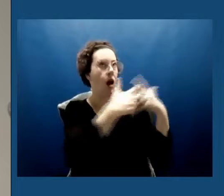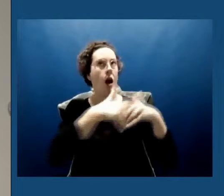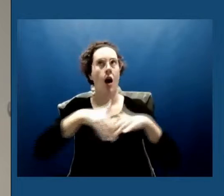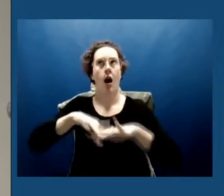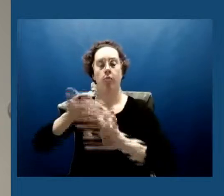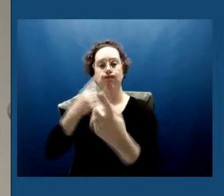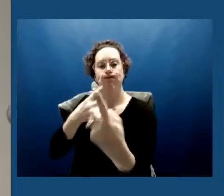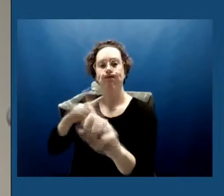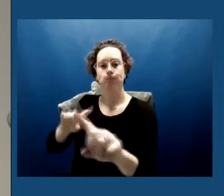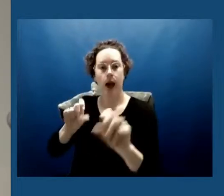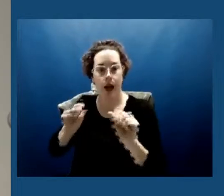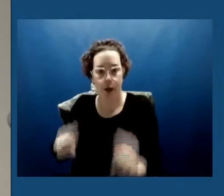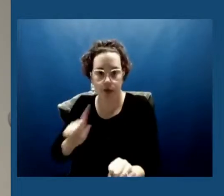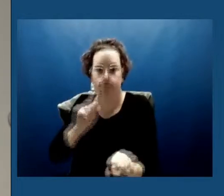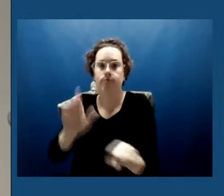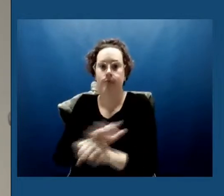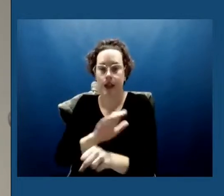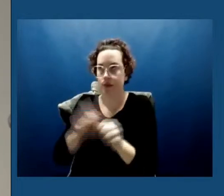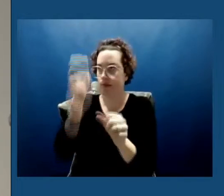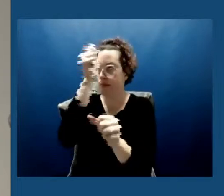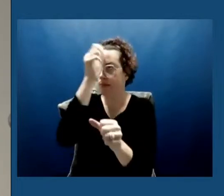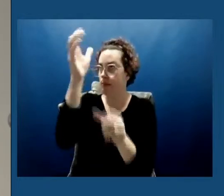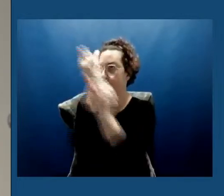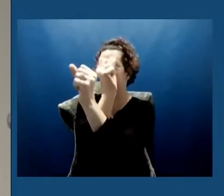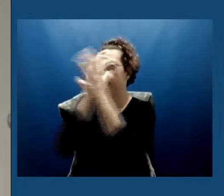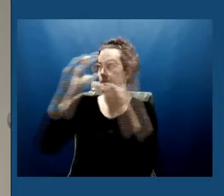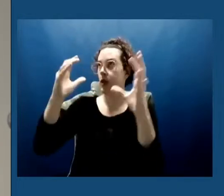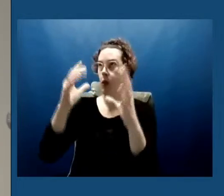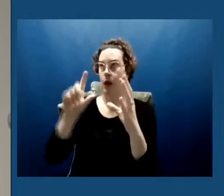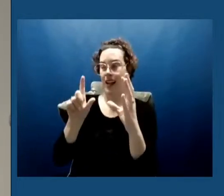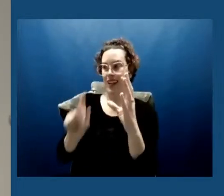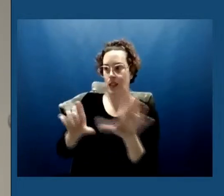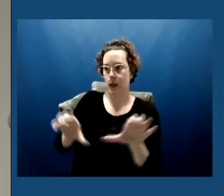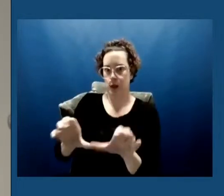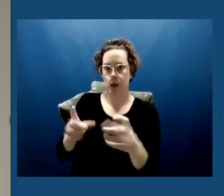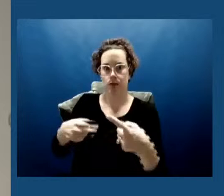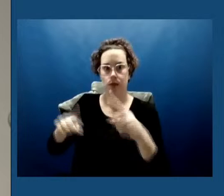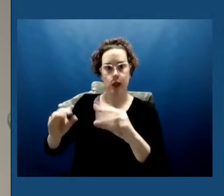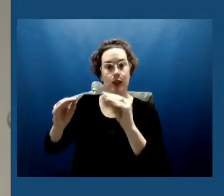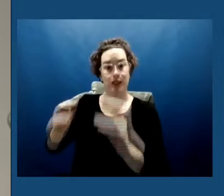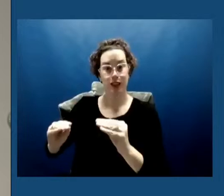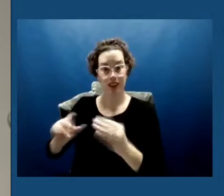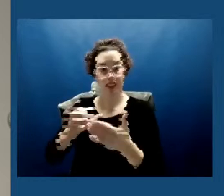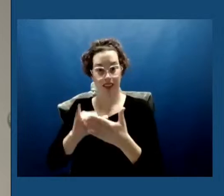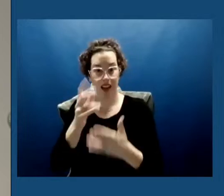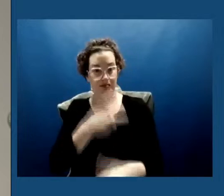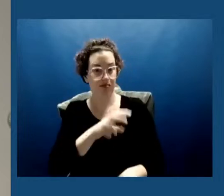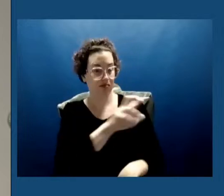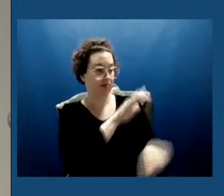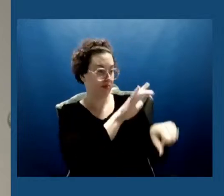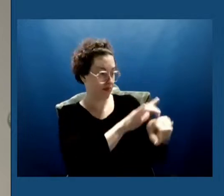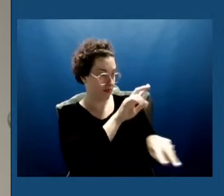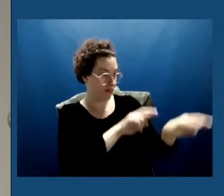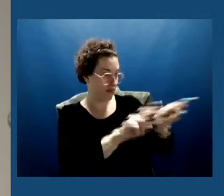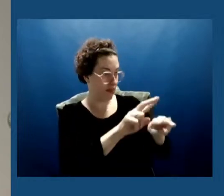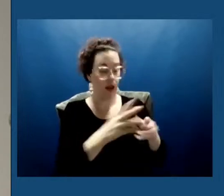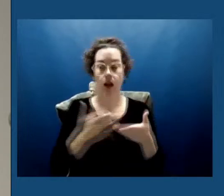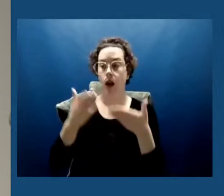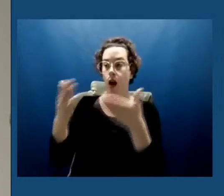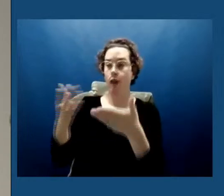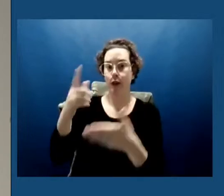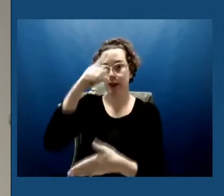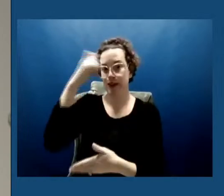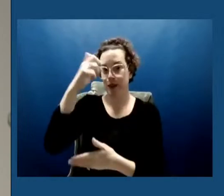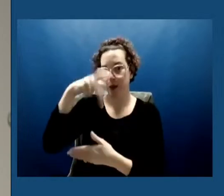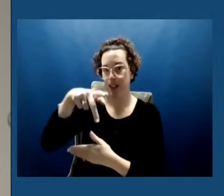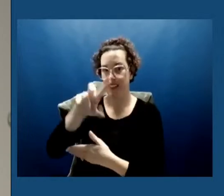could kind of conceptualize what needed to be done. After we went on the trip, then they offered us the summer PD working on the advanced